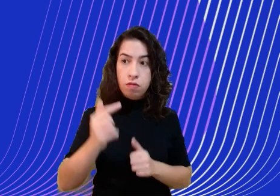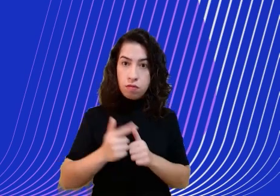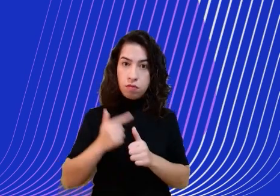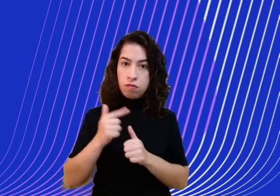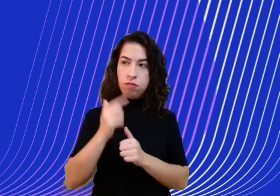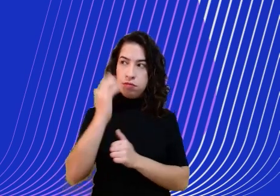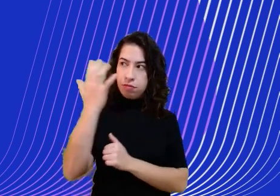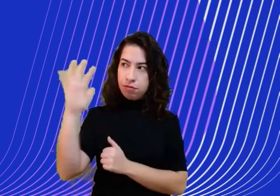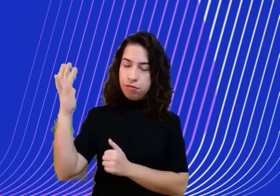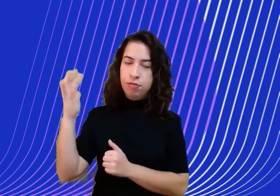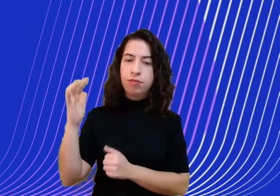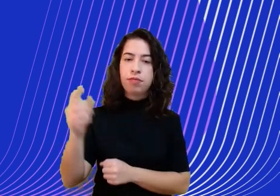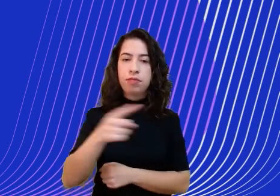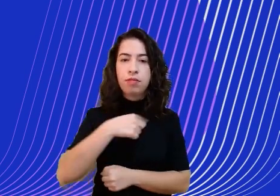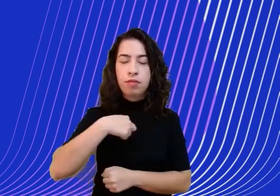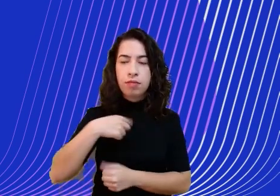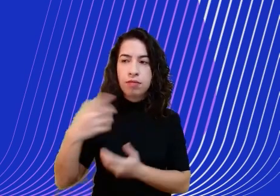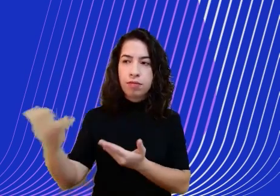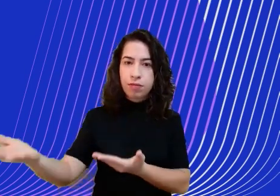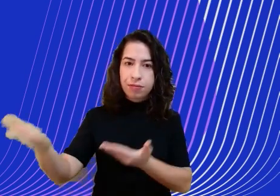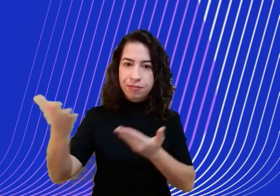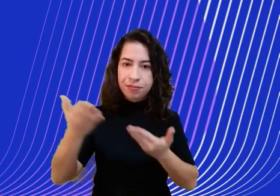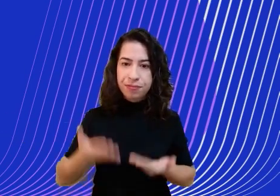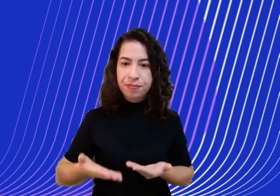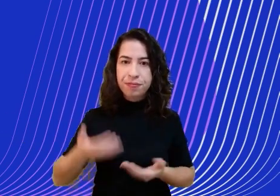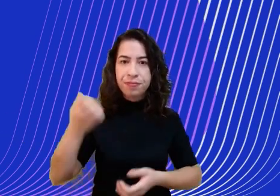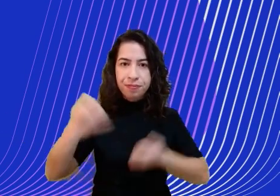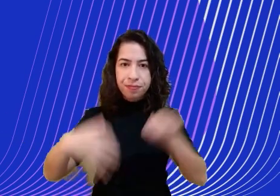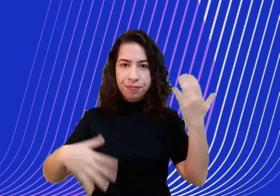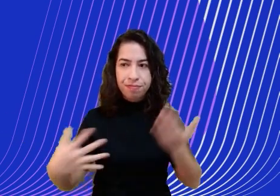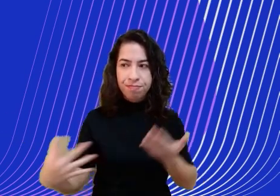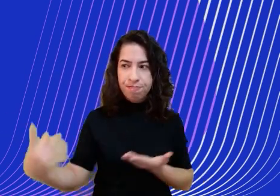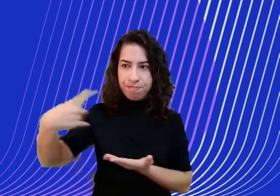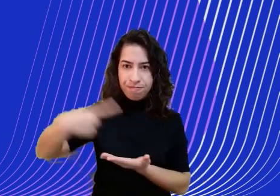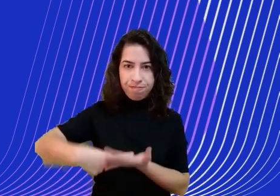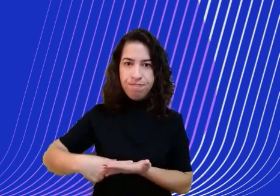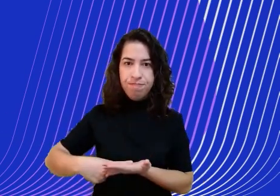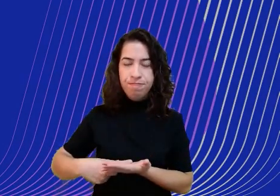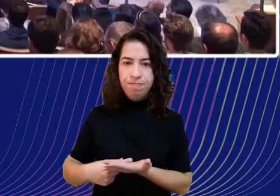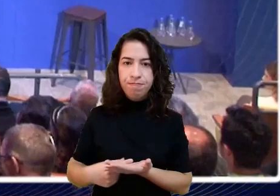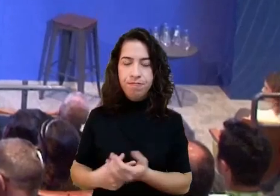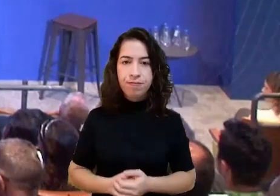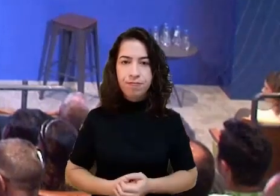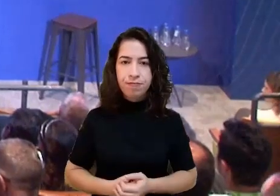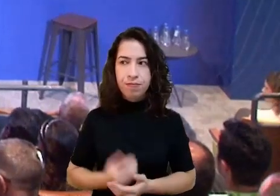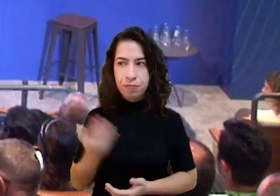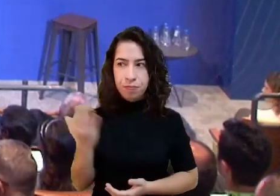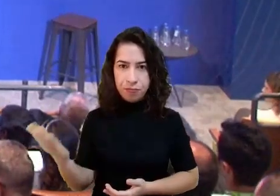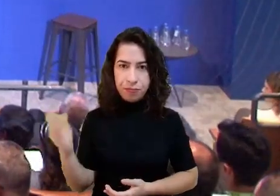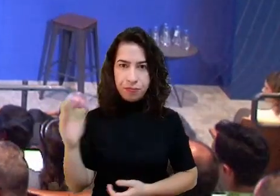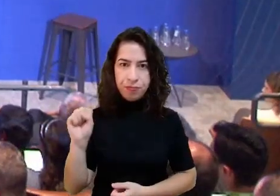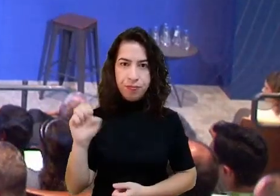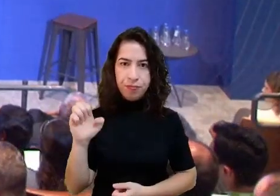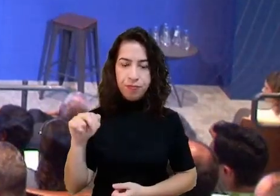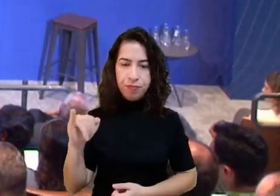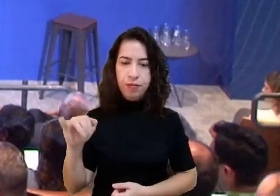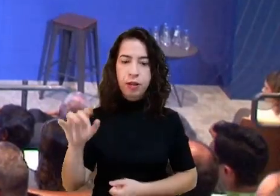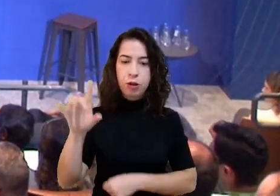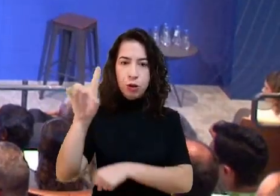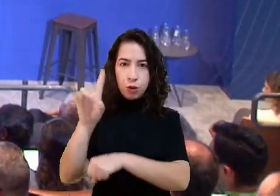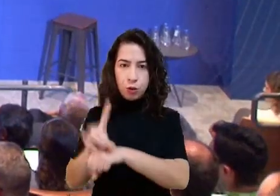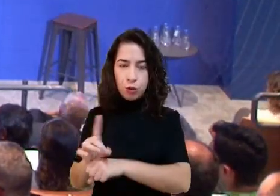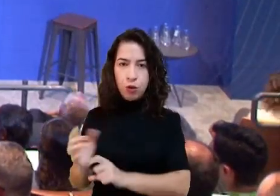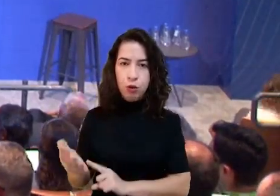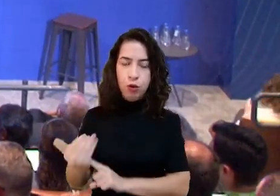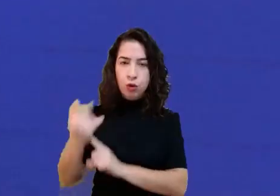And we would like to invite, for announcing this partnership with SENAI, the Director of Technology